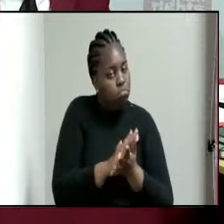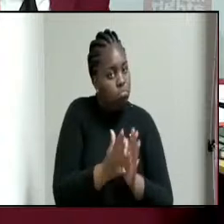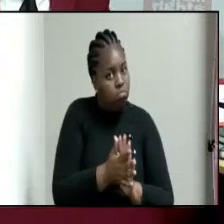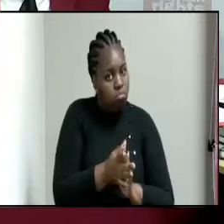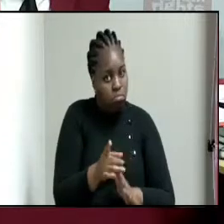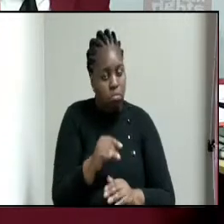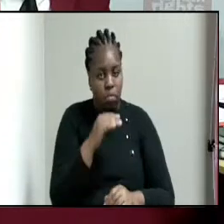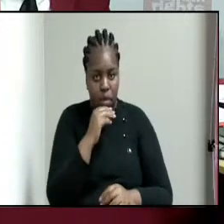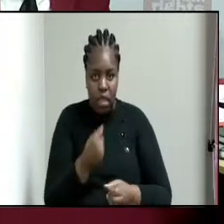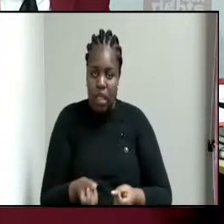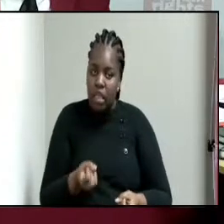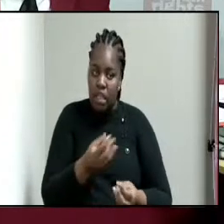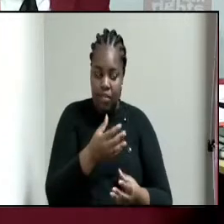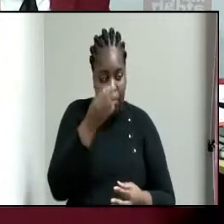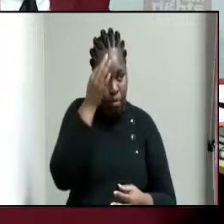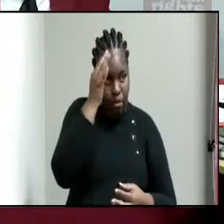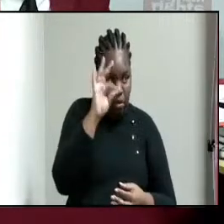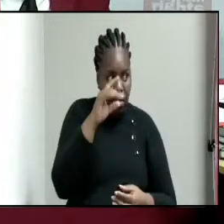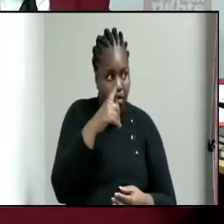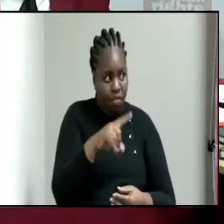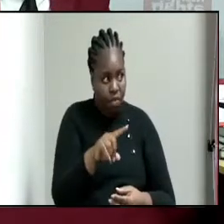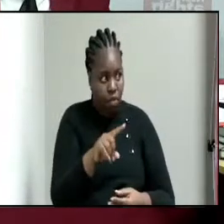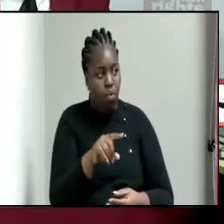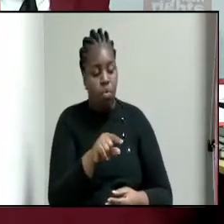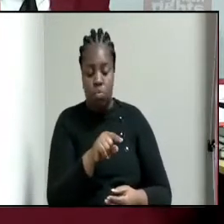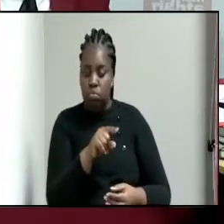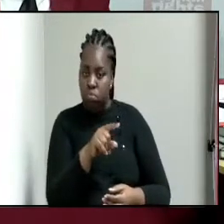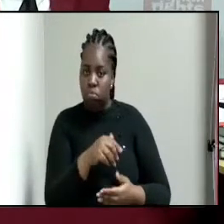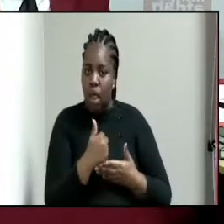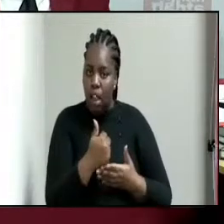an effort by government to potentially address